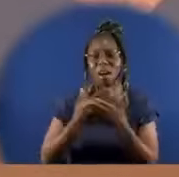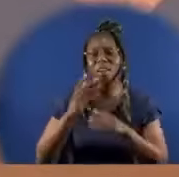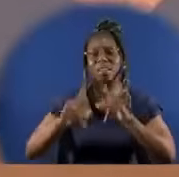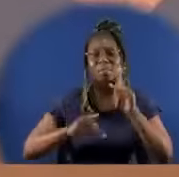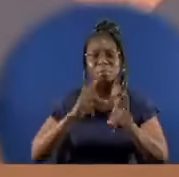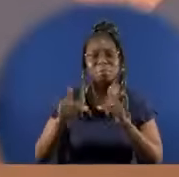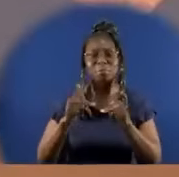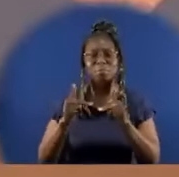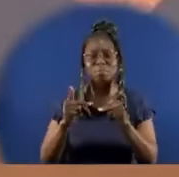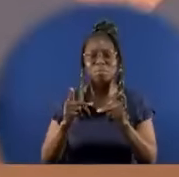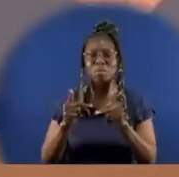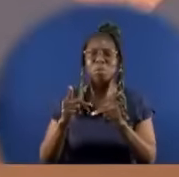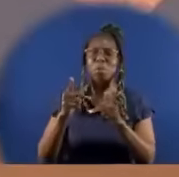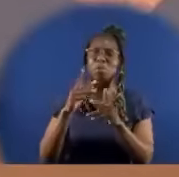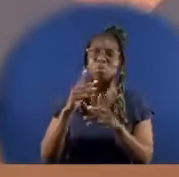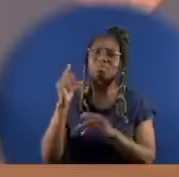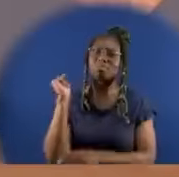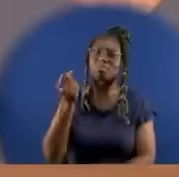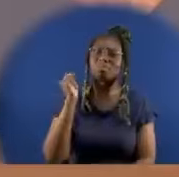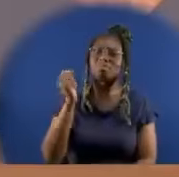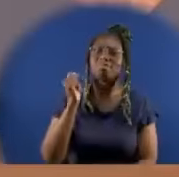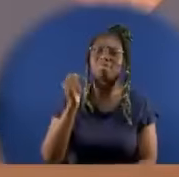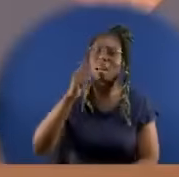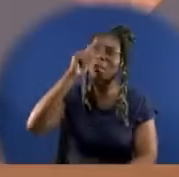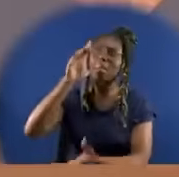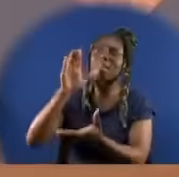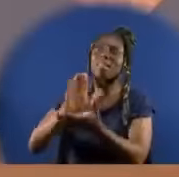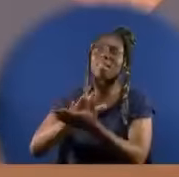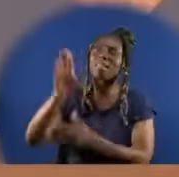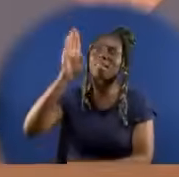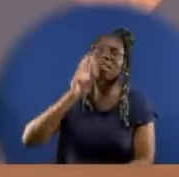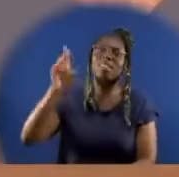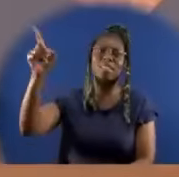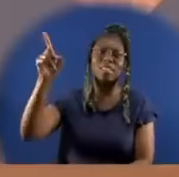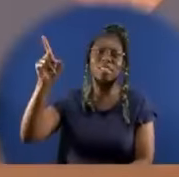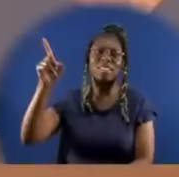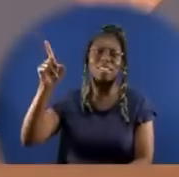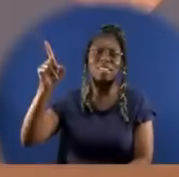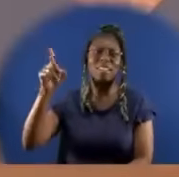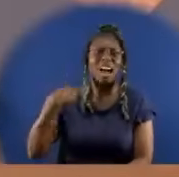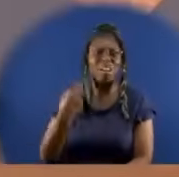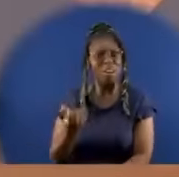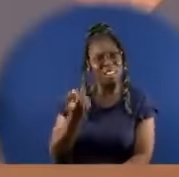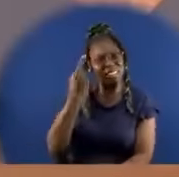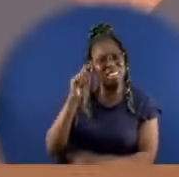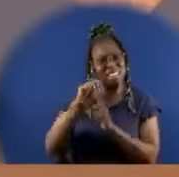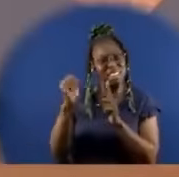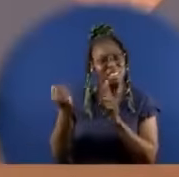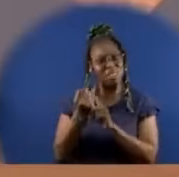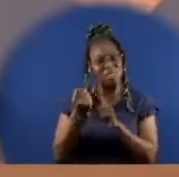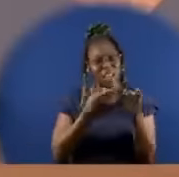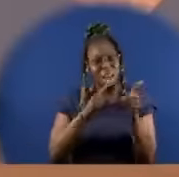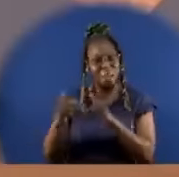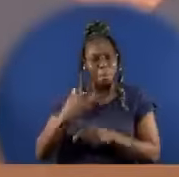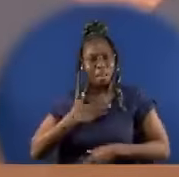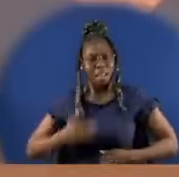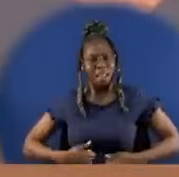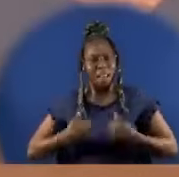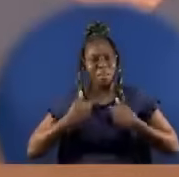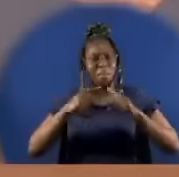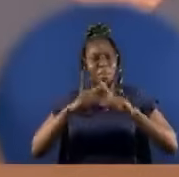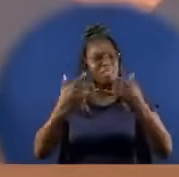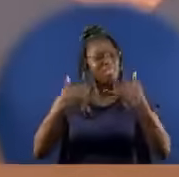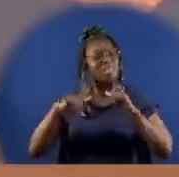that sanctuary who will testify that I believe God even when I don't understand the situations I'm going through? I